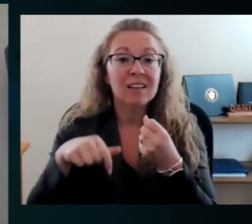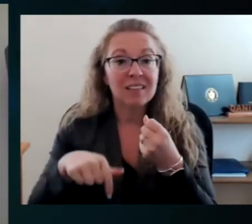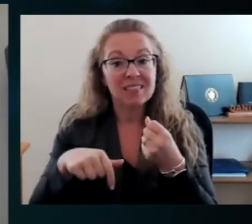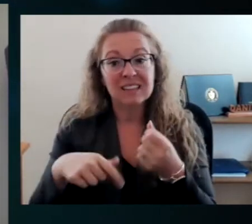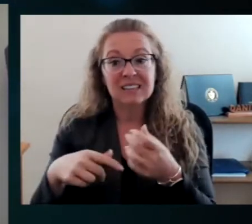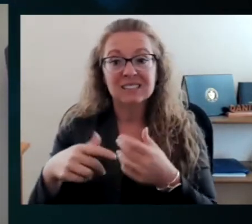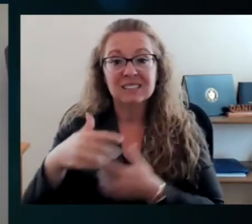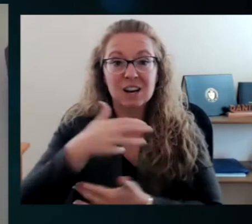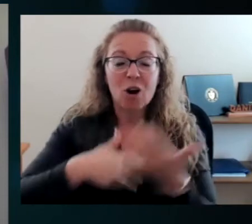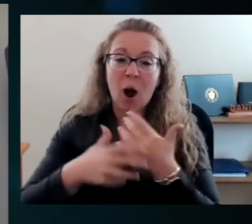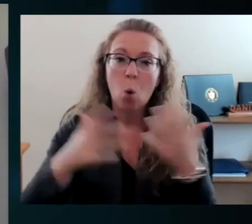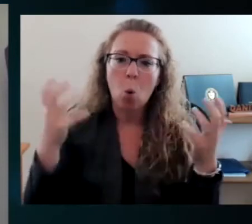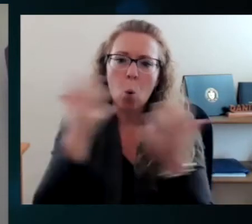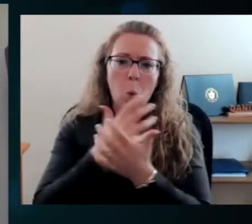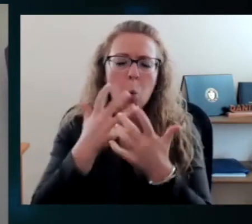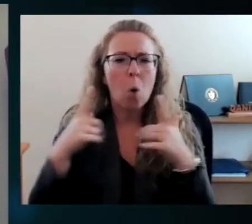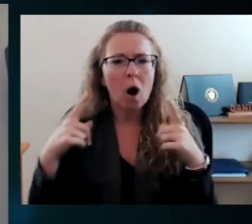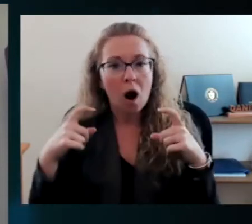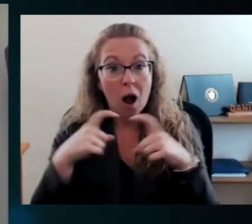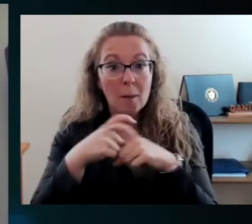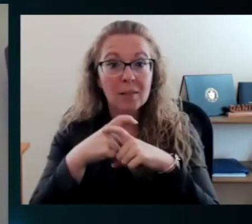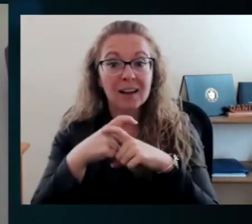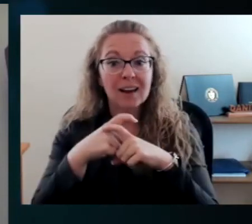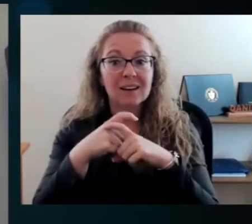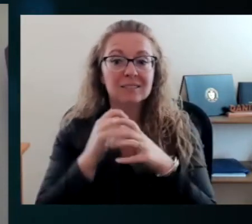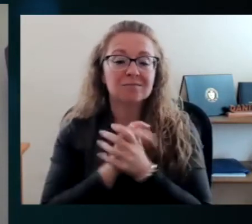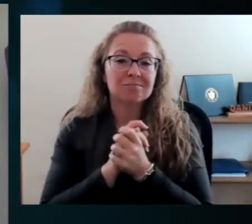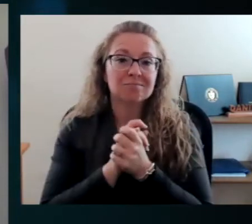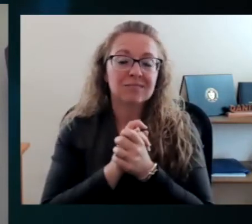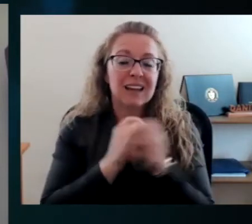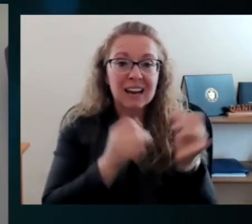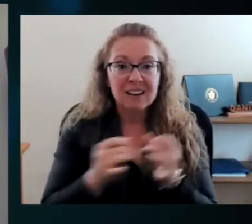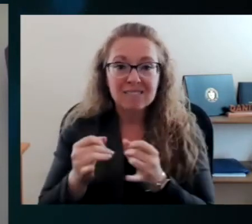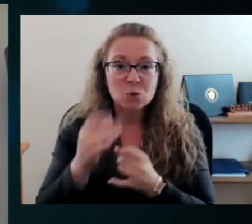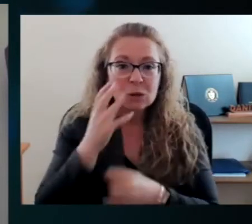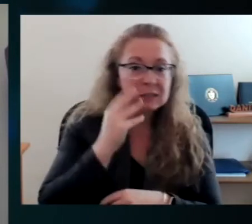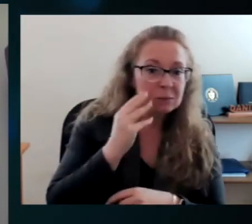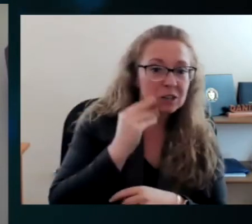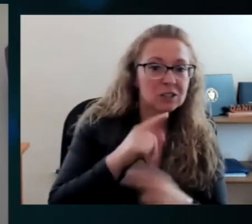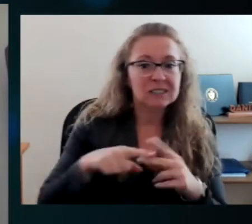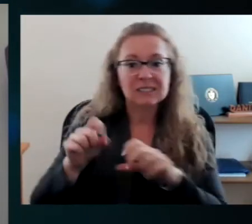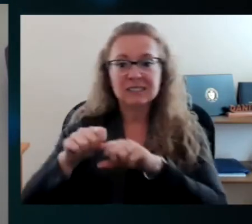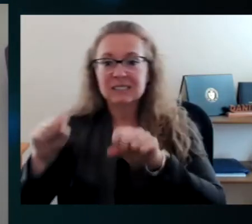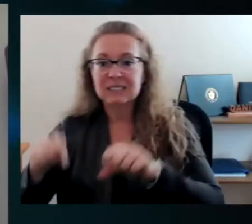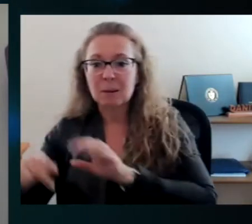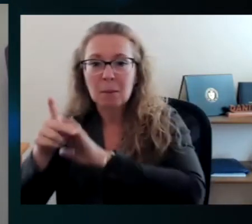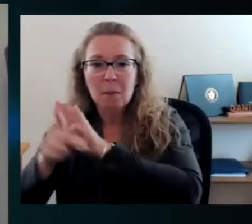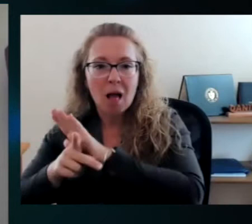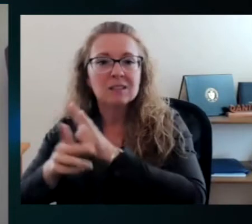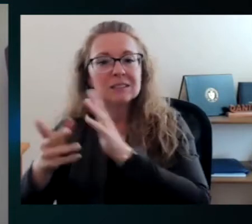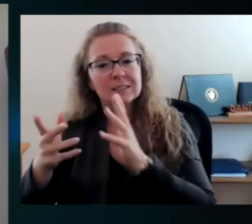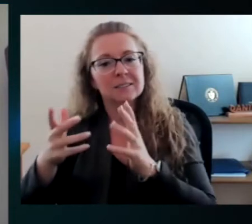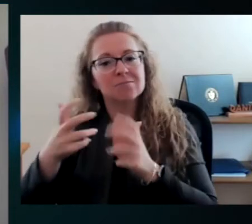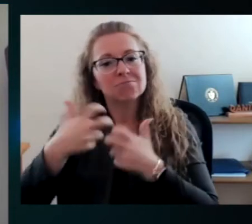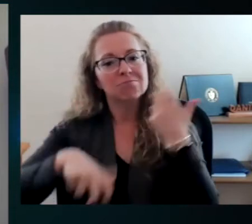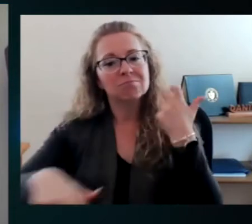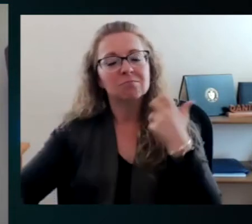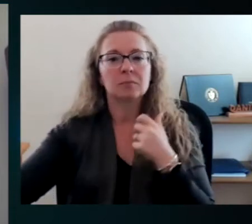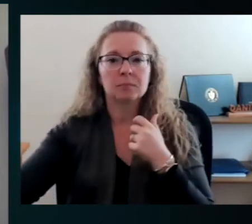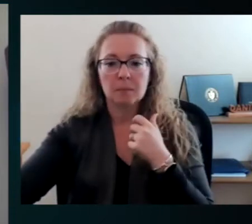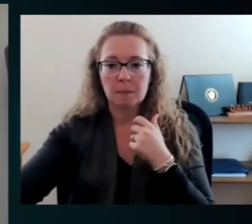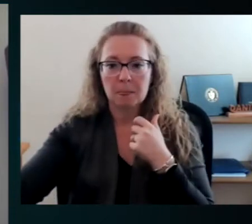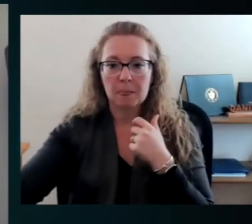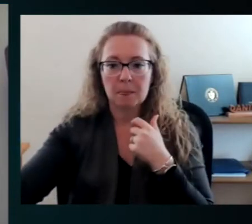between individual experiences and systemic policies. I'd like you to remember that